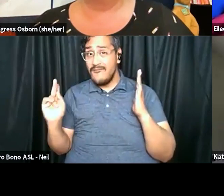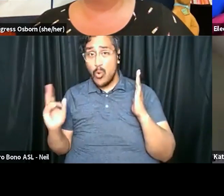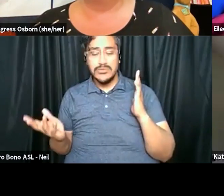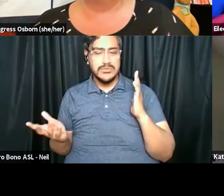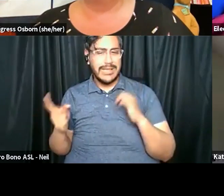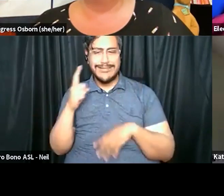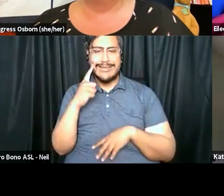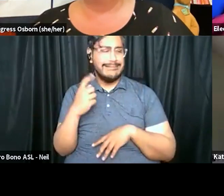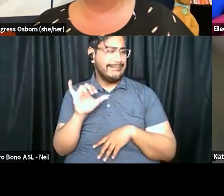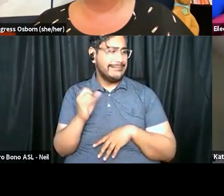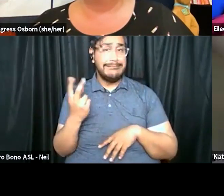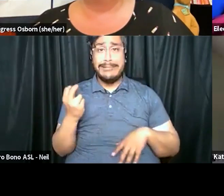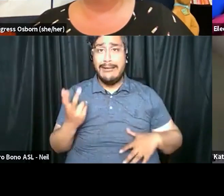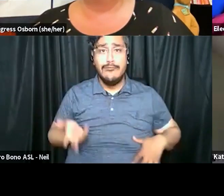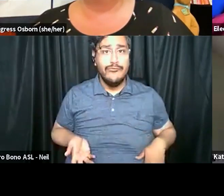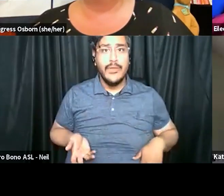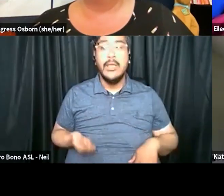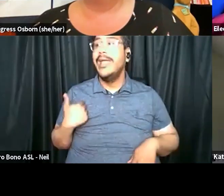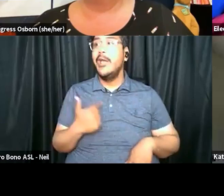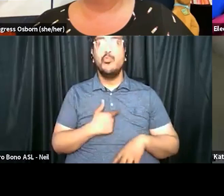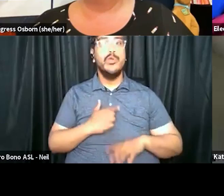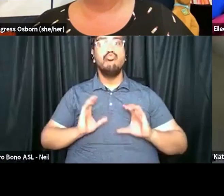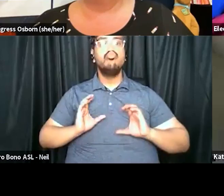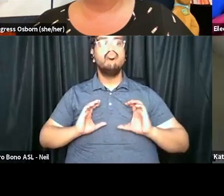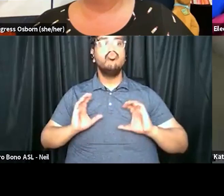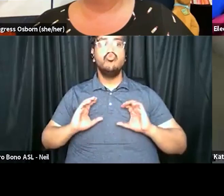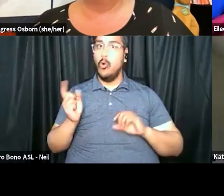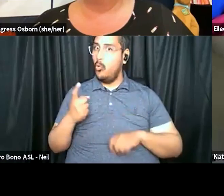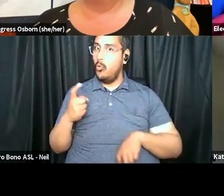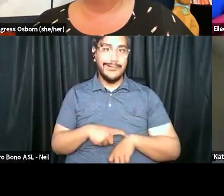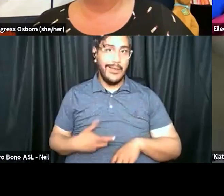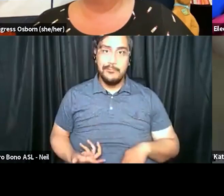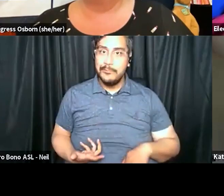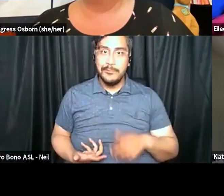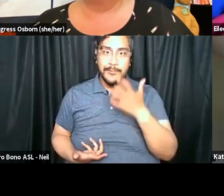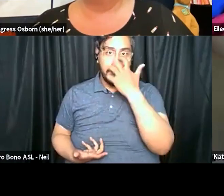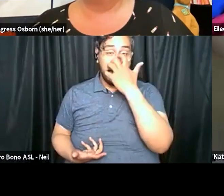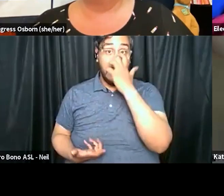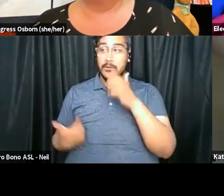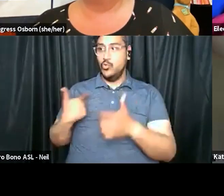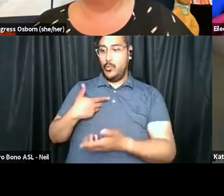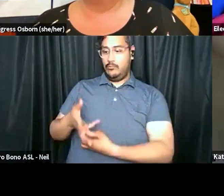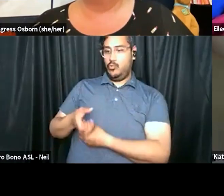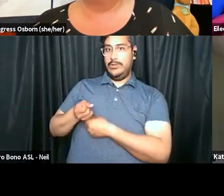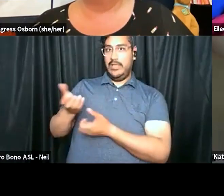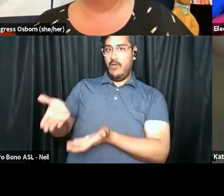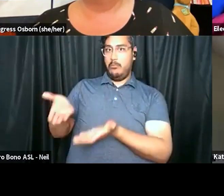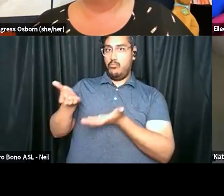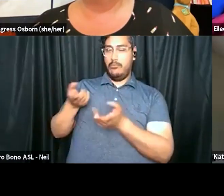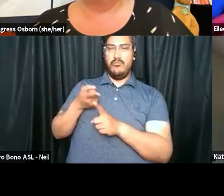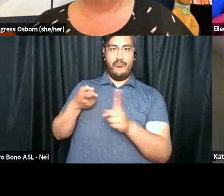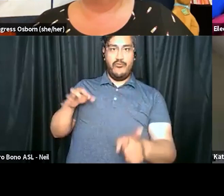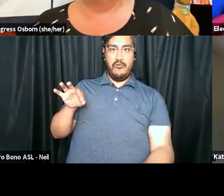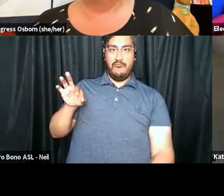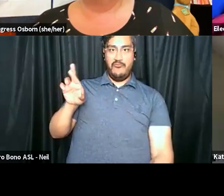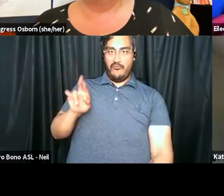a dozen of us who would talk all the time. We would receive prompts from Frannie, who has always been our fearless